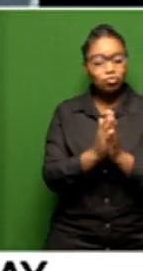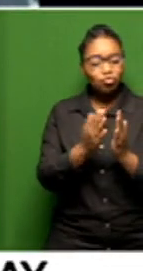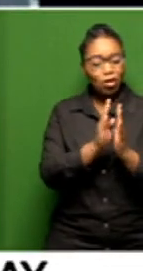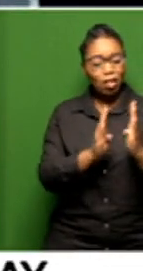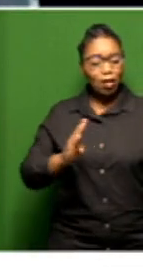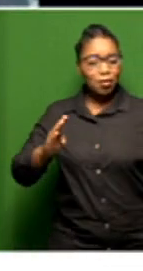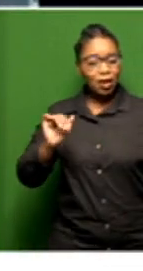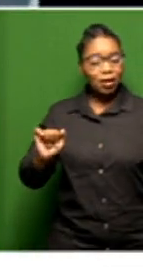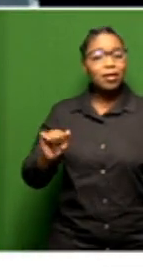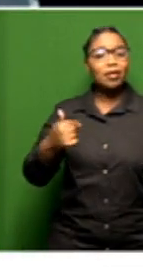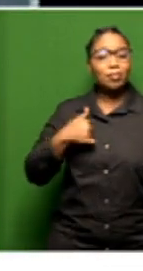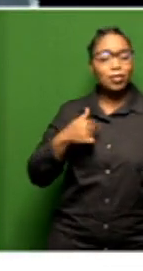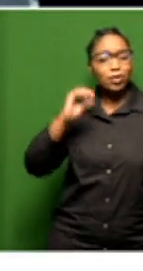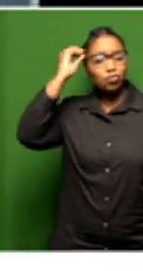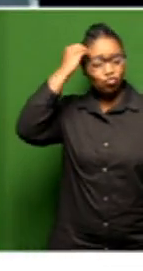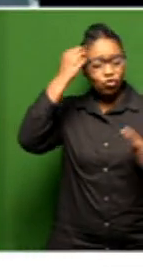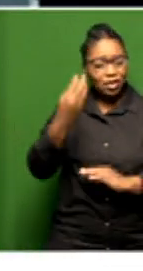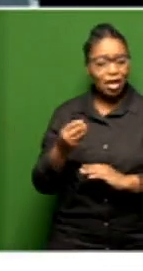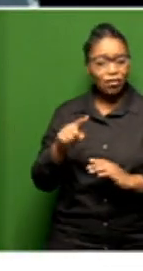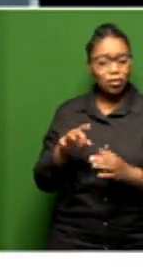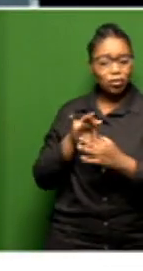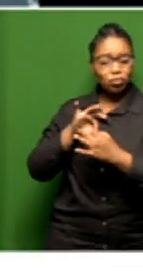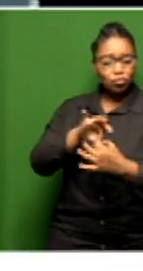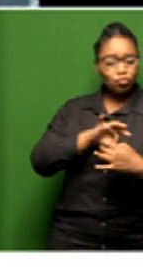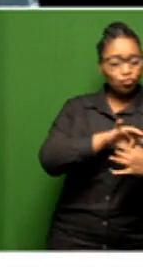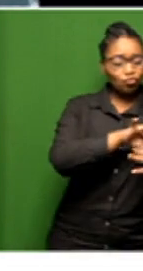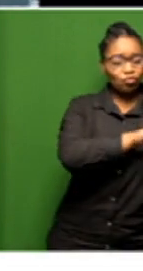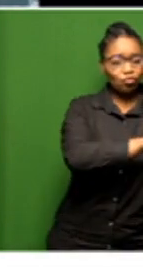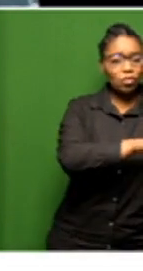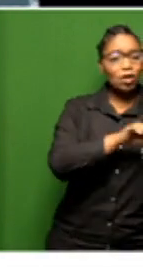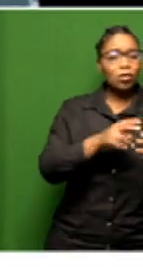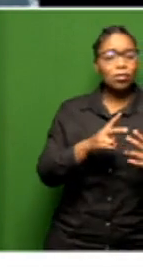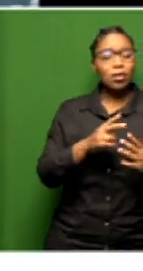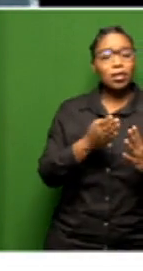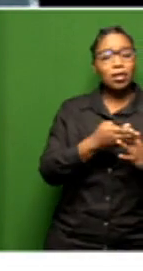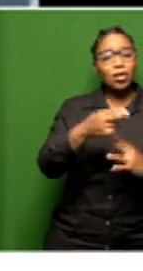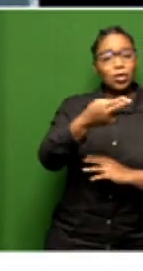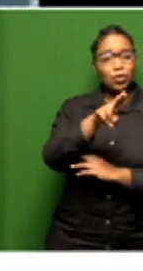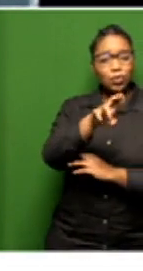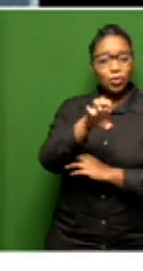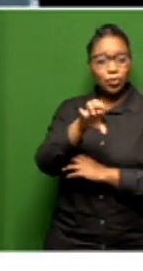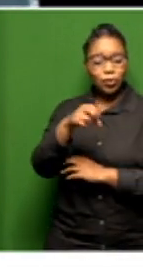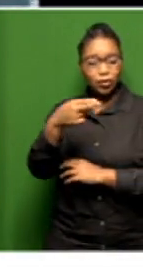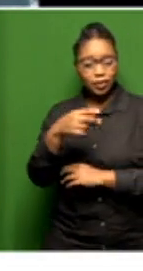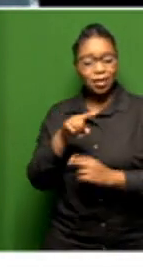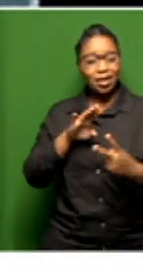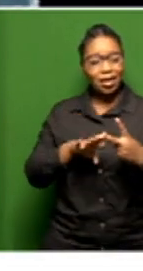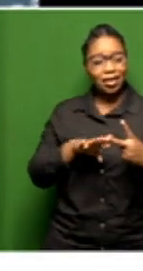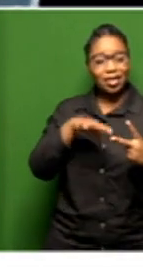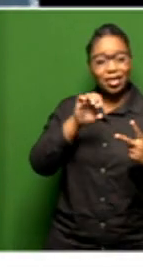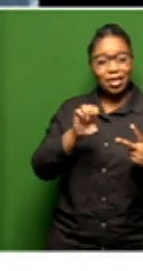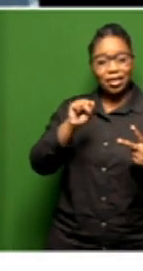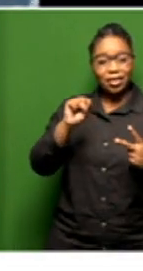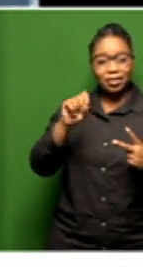the correspondence between Langston Hughes and Eskia Mpahlele. And in